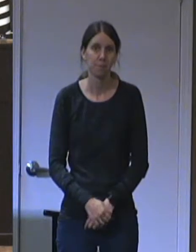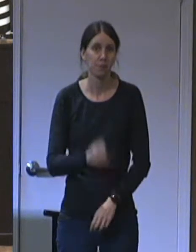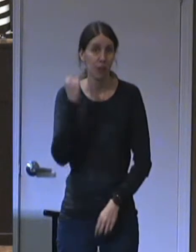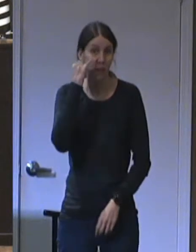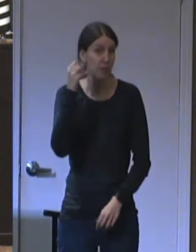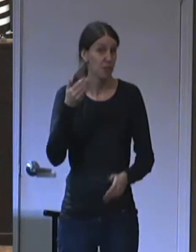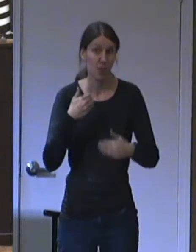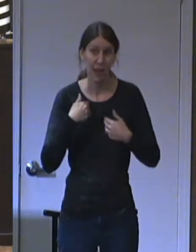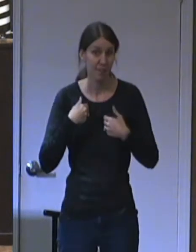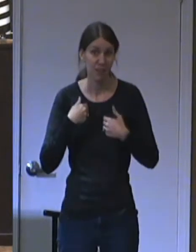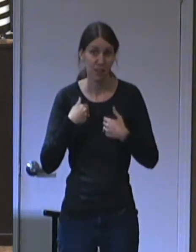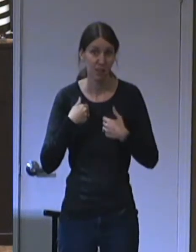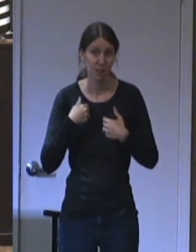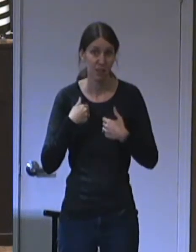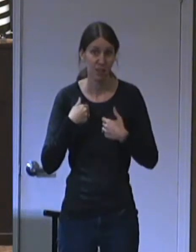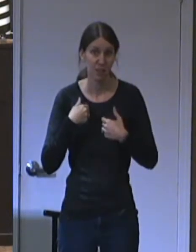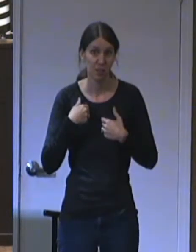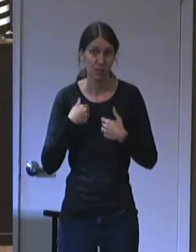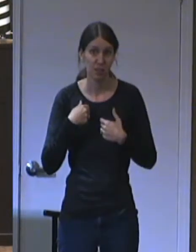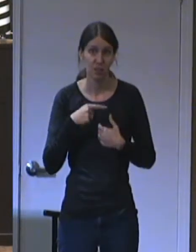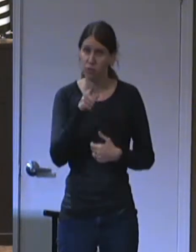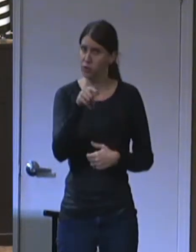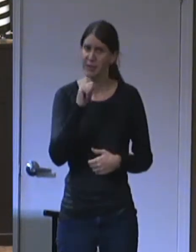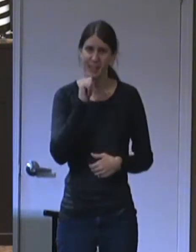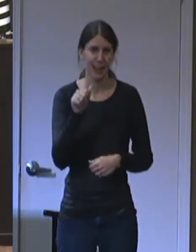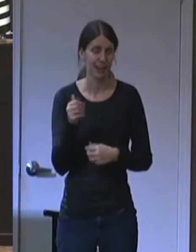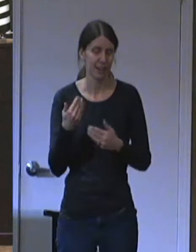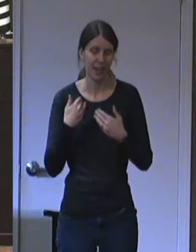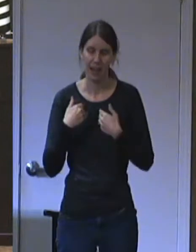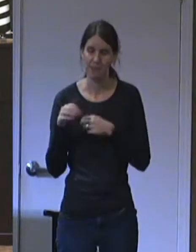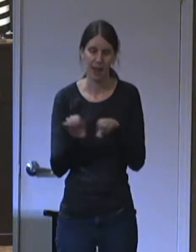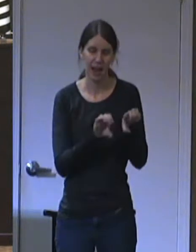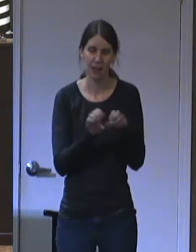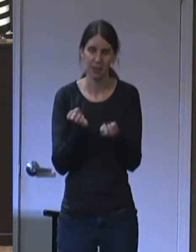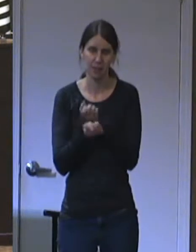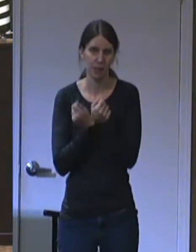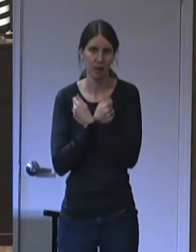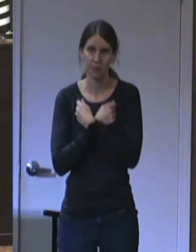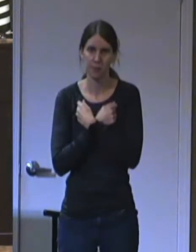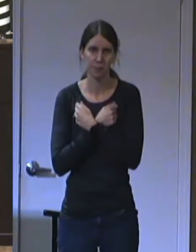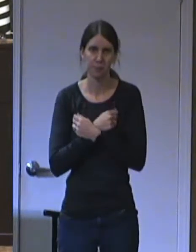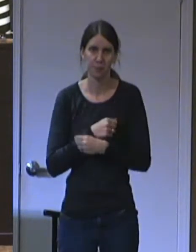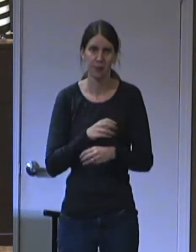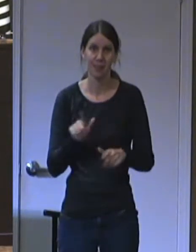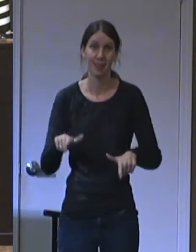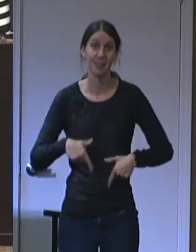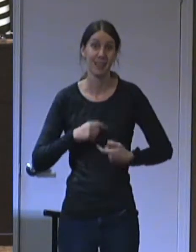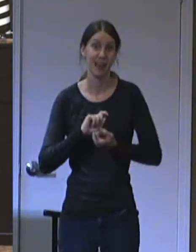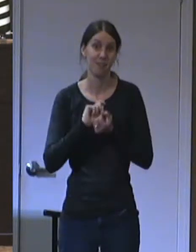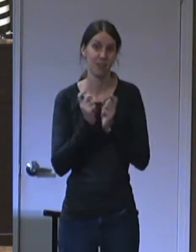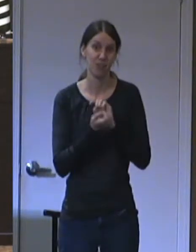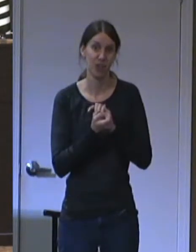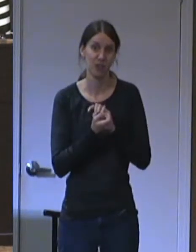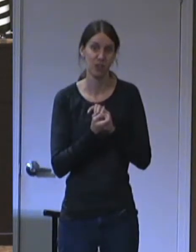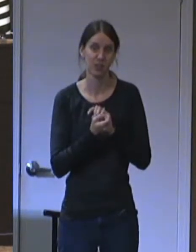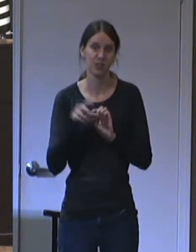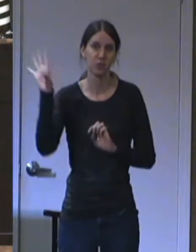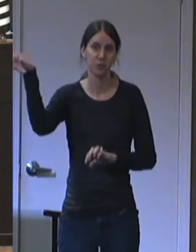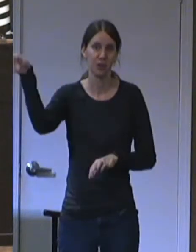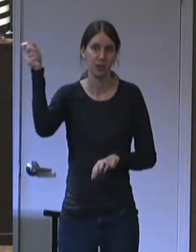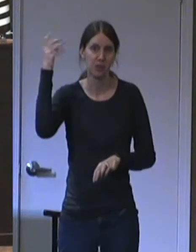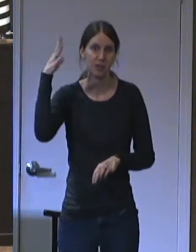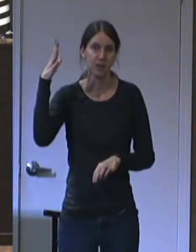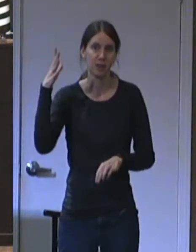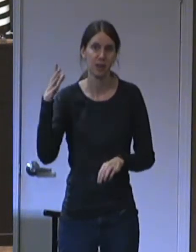If you don't have that, you're not going to be able to have that active love. That life-changing,